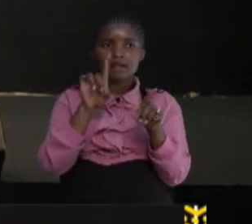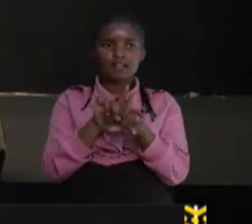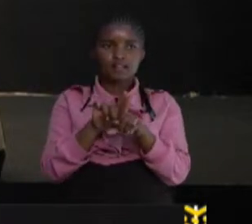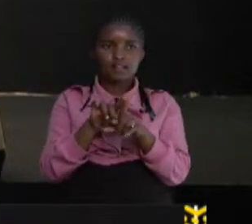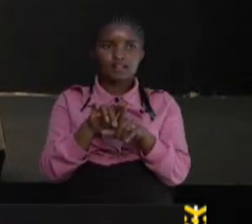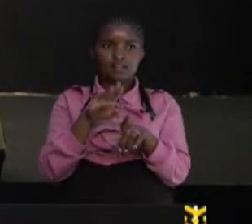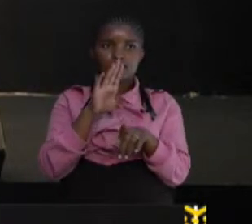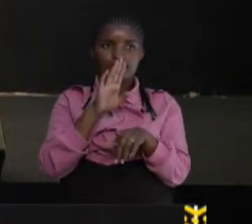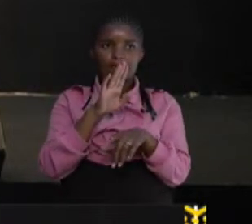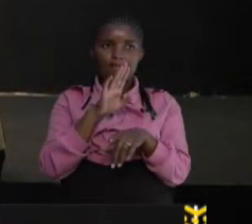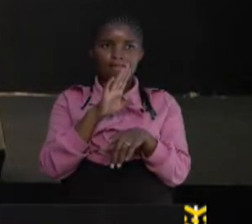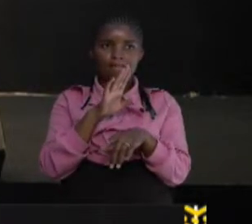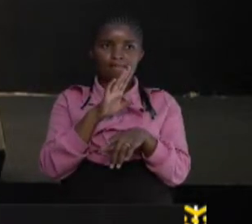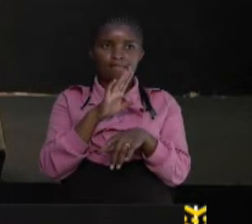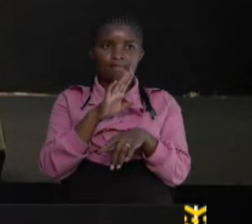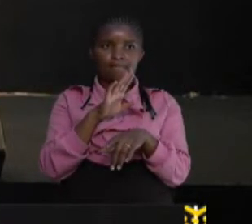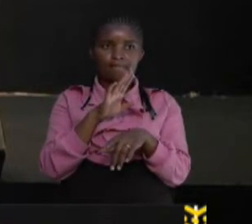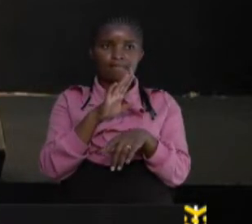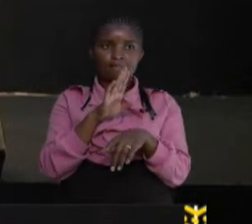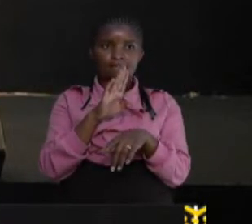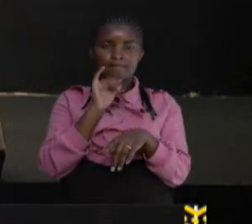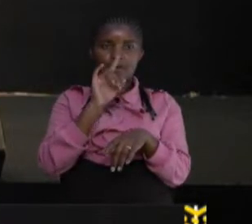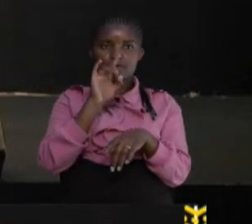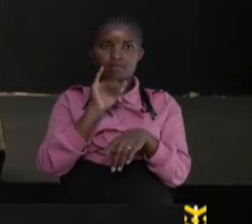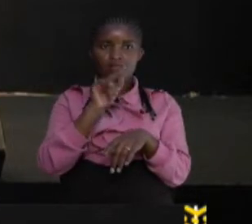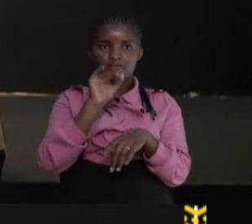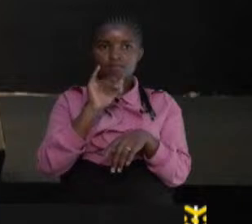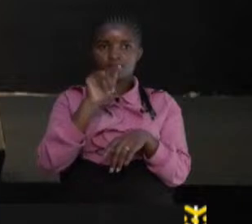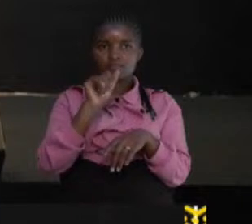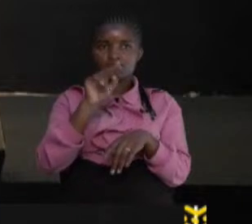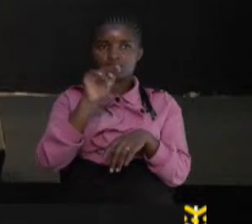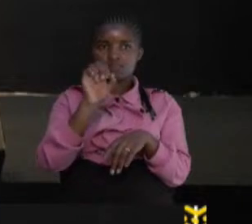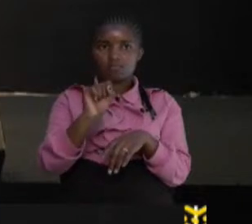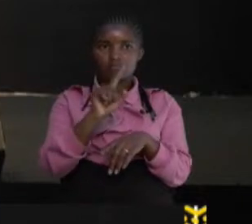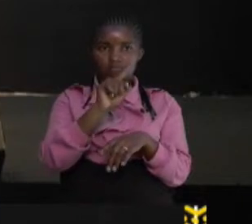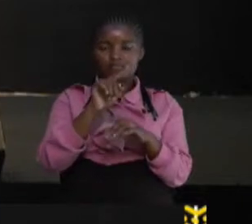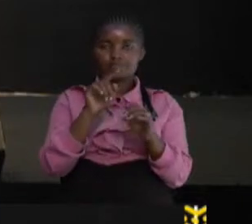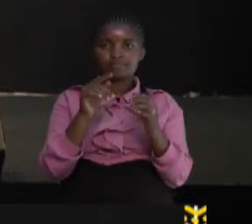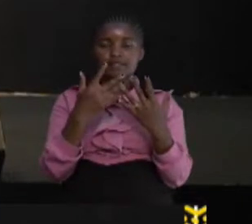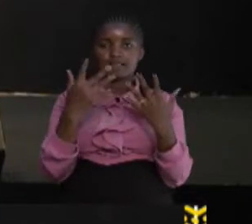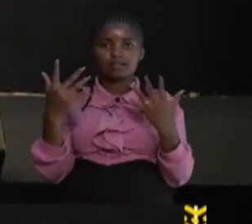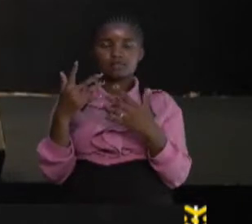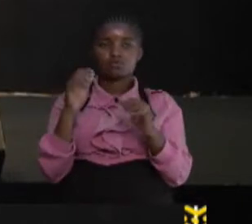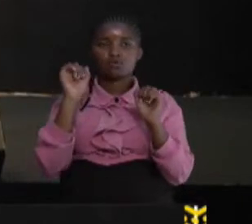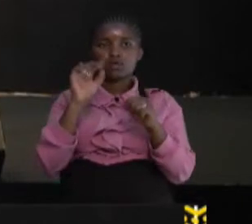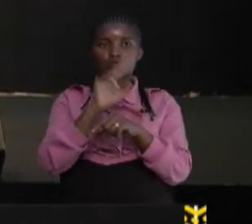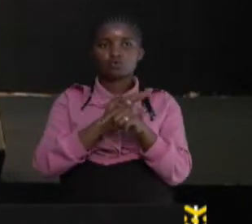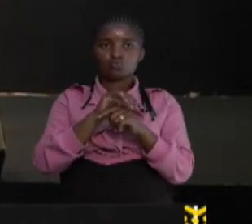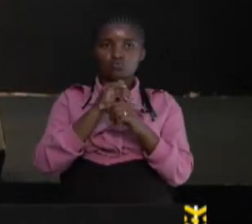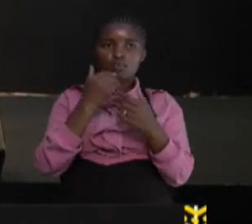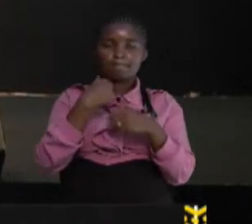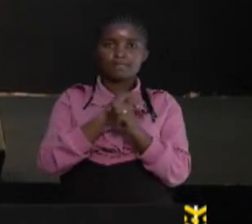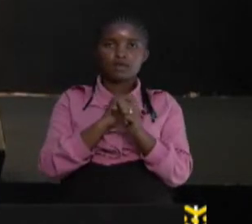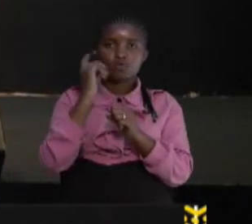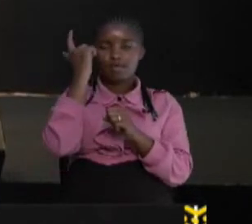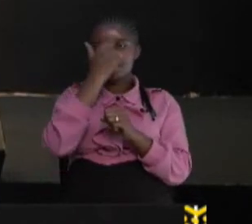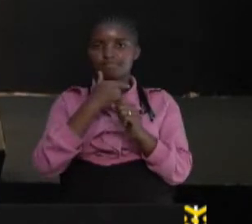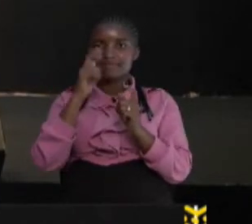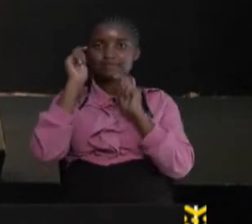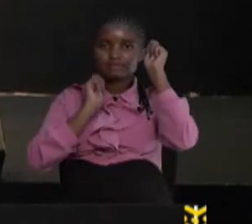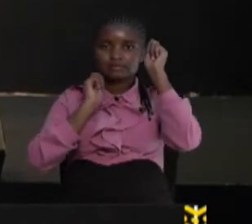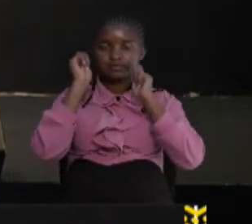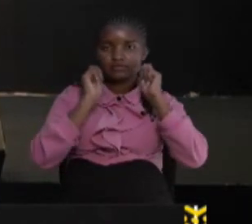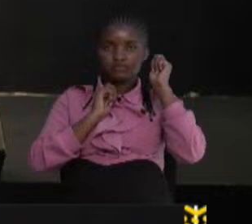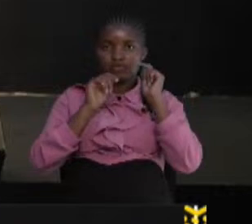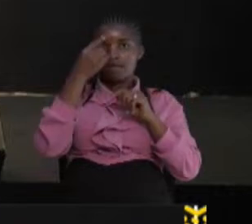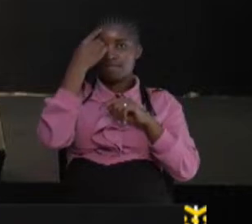the BB Titans effect. So you could use effects to play with your face. For